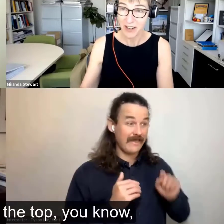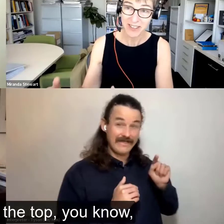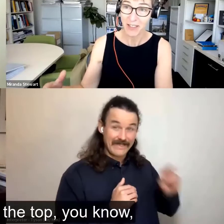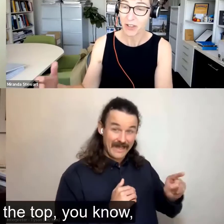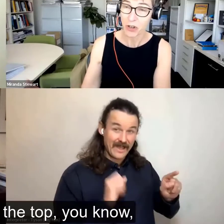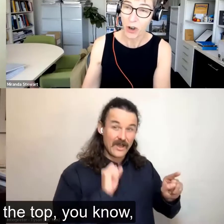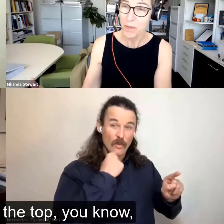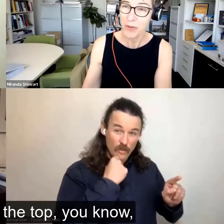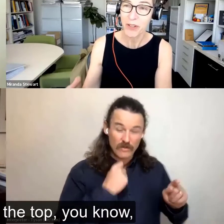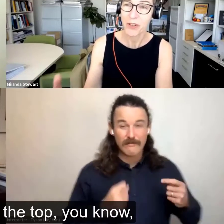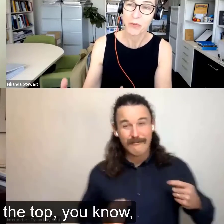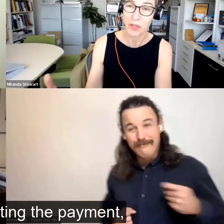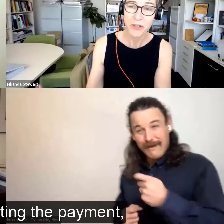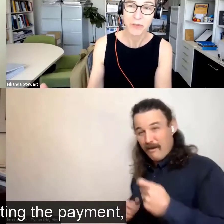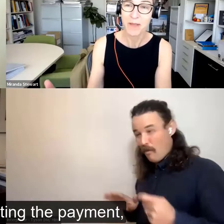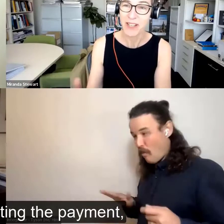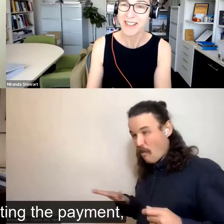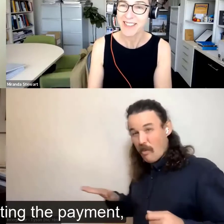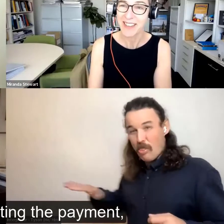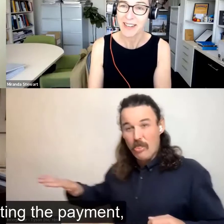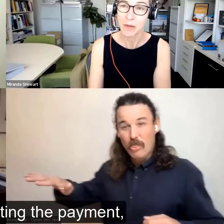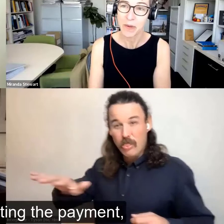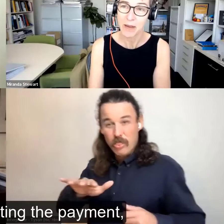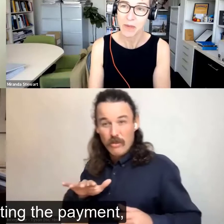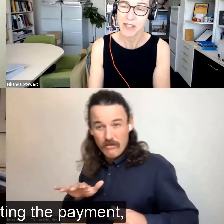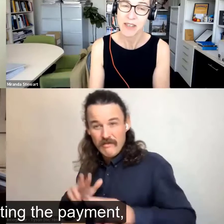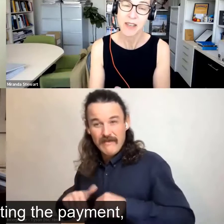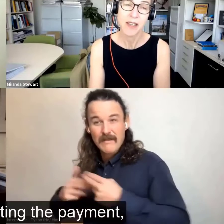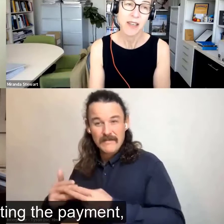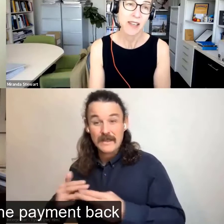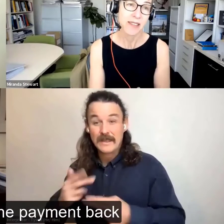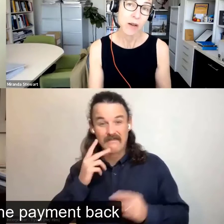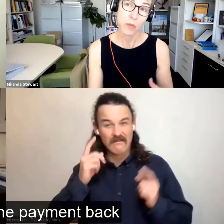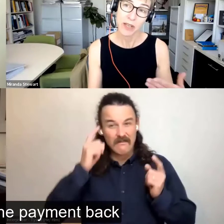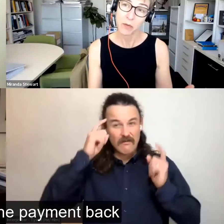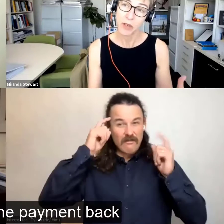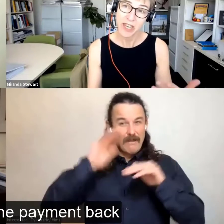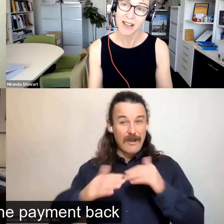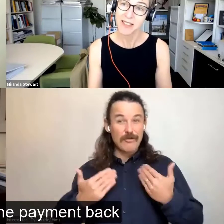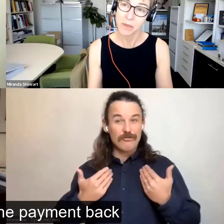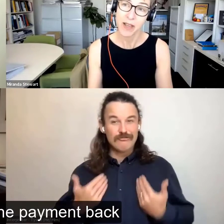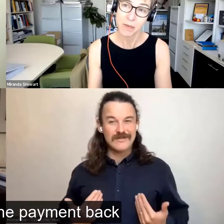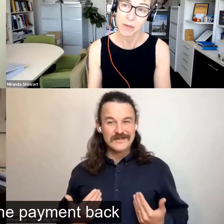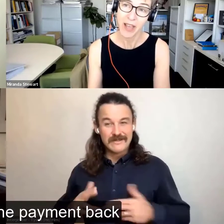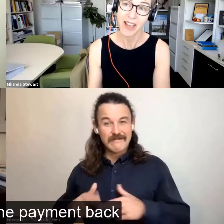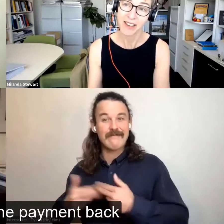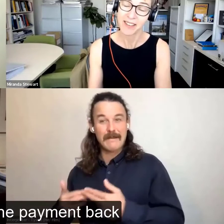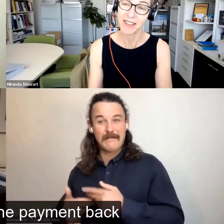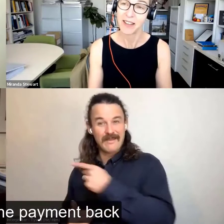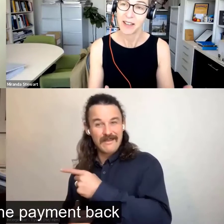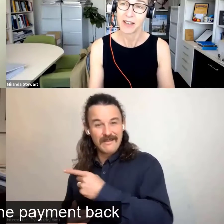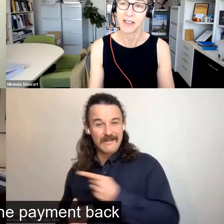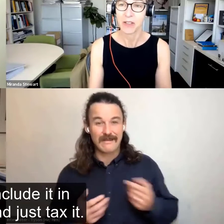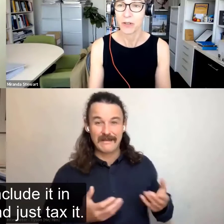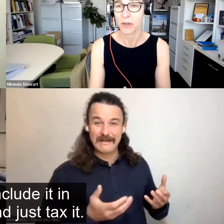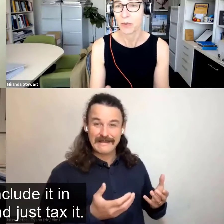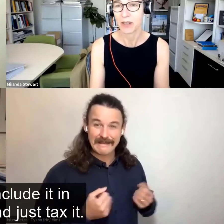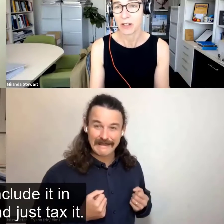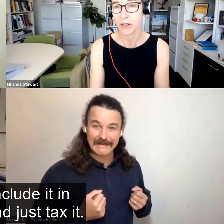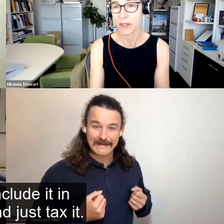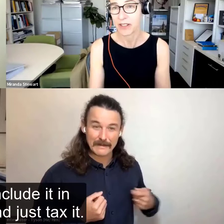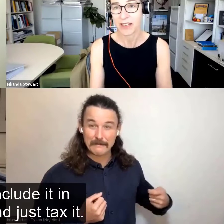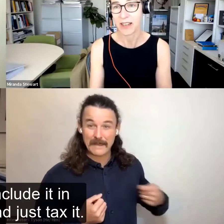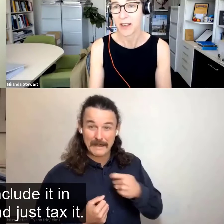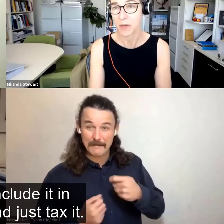about fairness at the top, rich families getting the payment, is that we tax the payment back. So